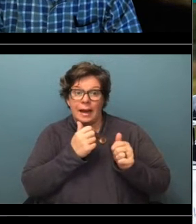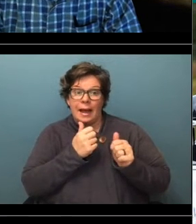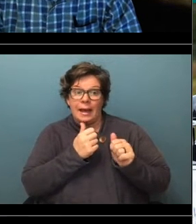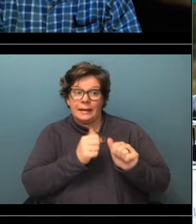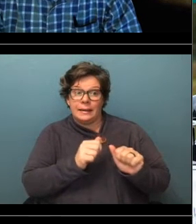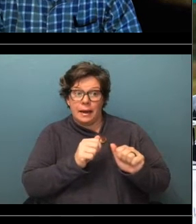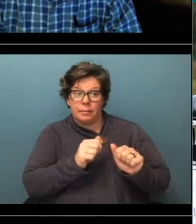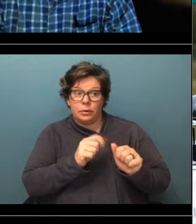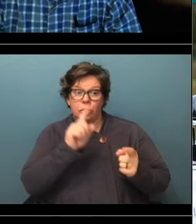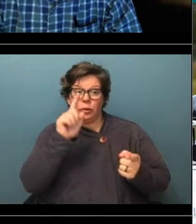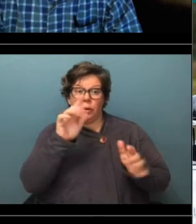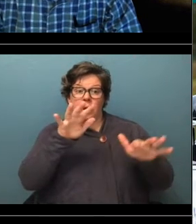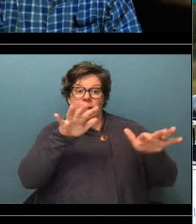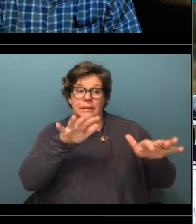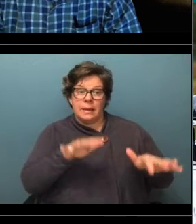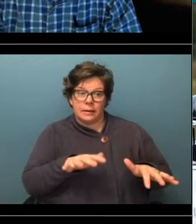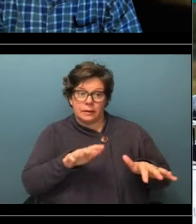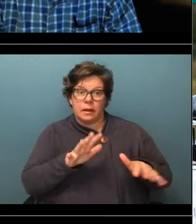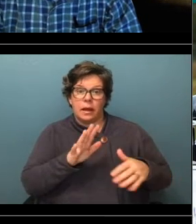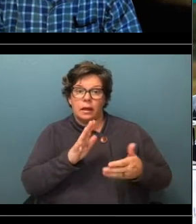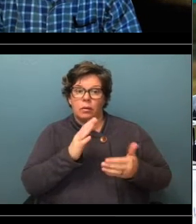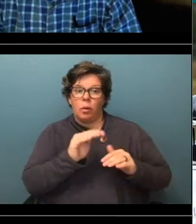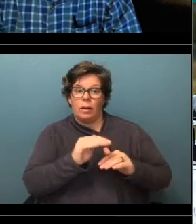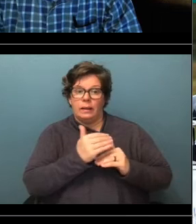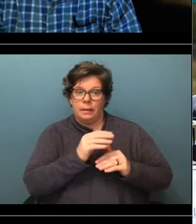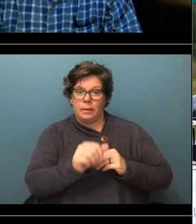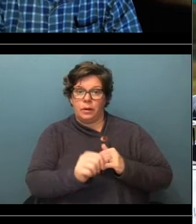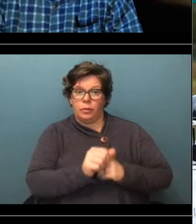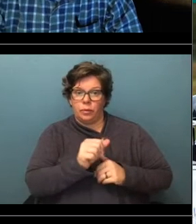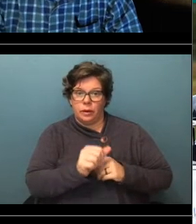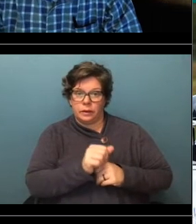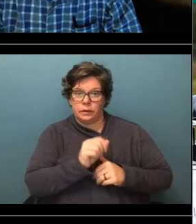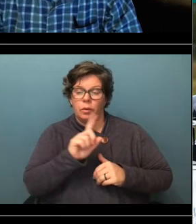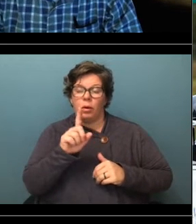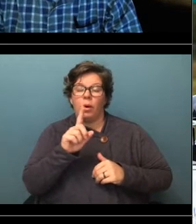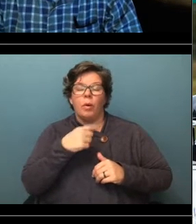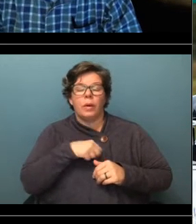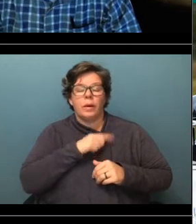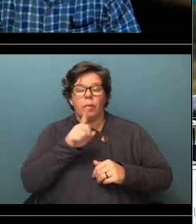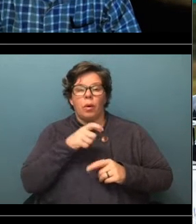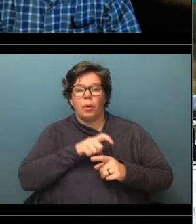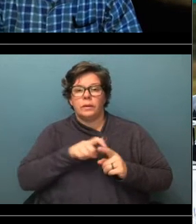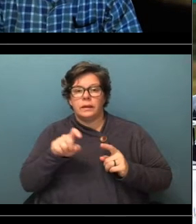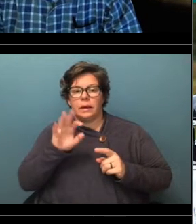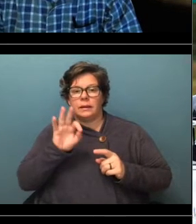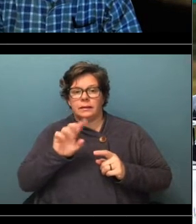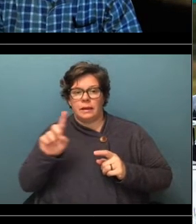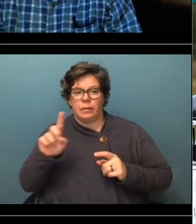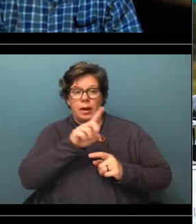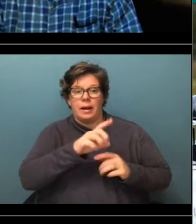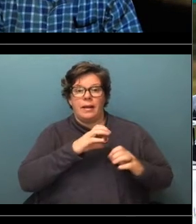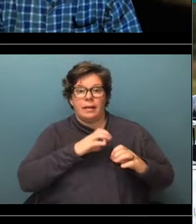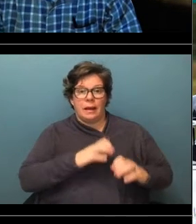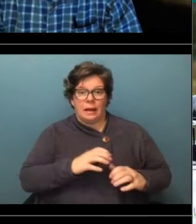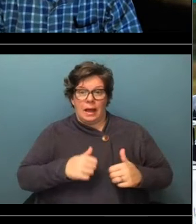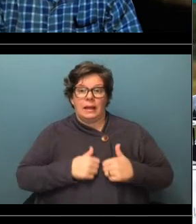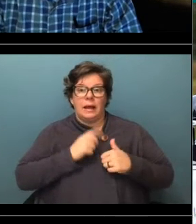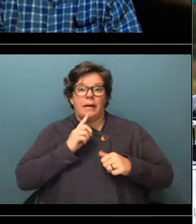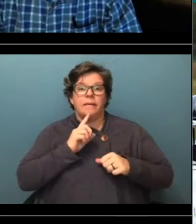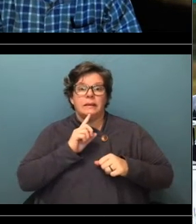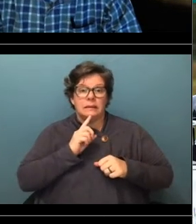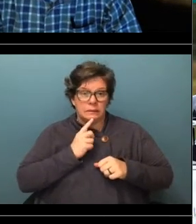mitigate risk, either the hotline or the mobile response teams will only call 911 if there is a belief that the client's life is actually